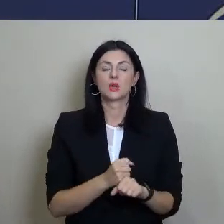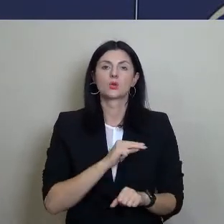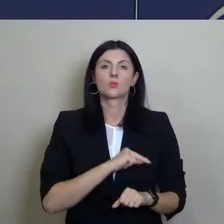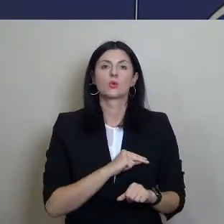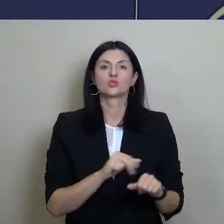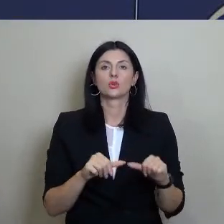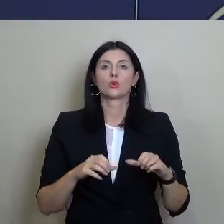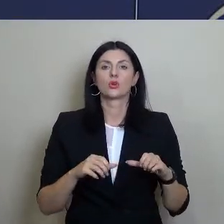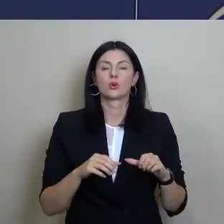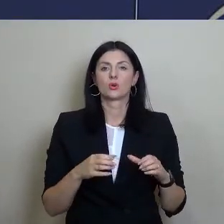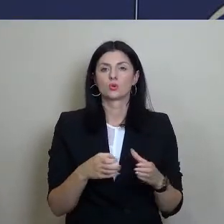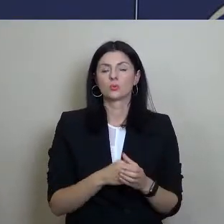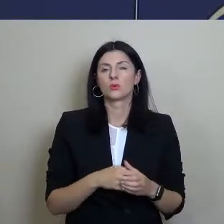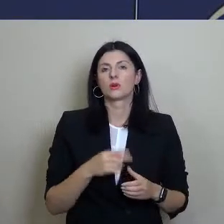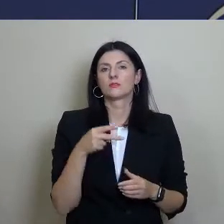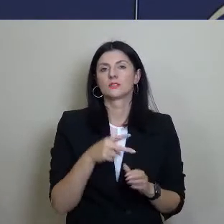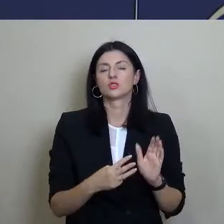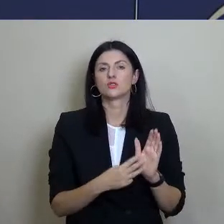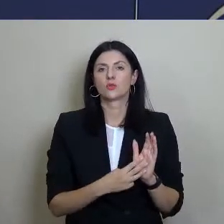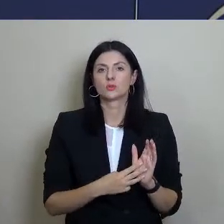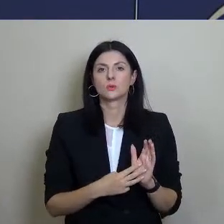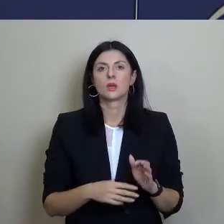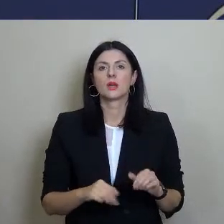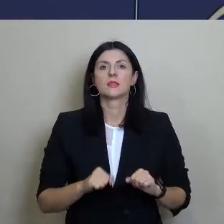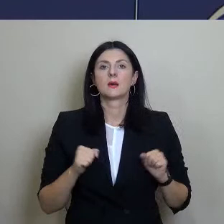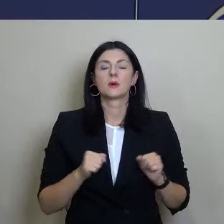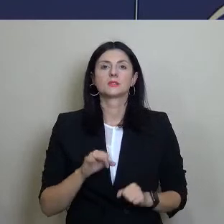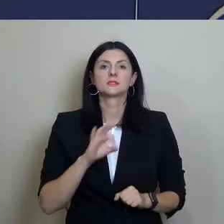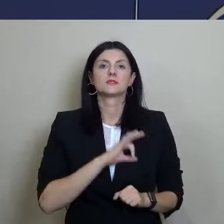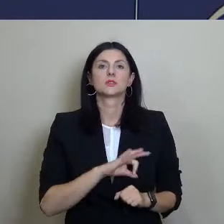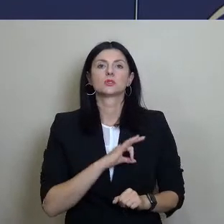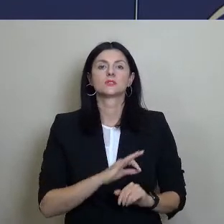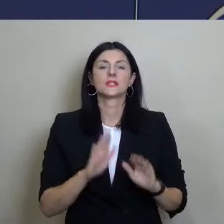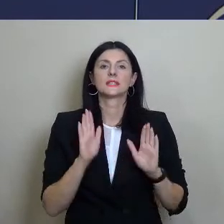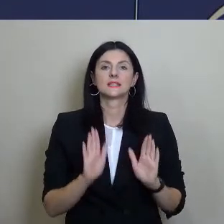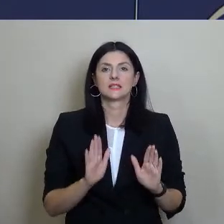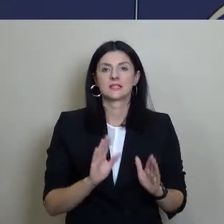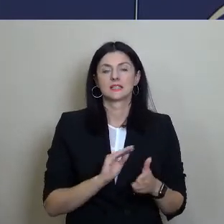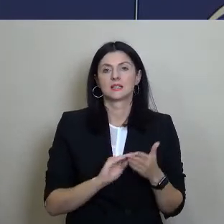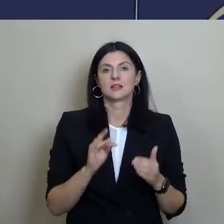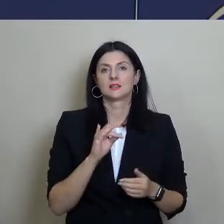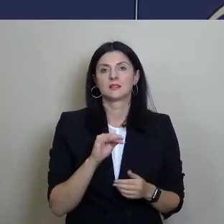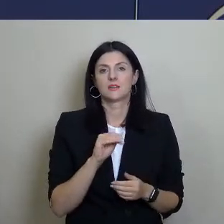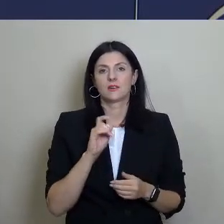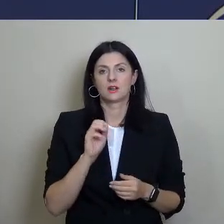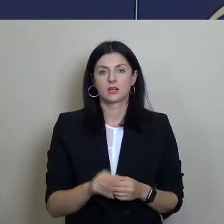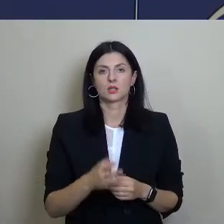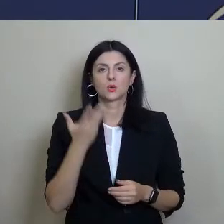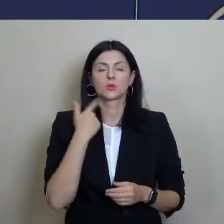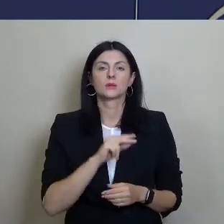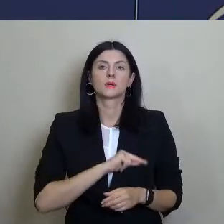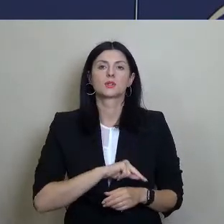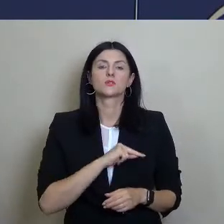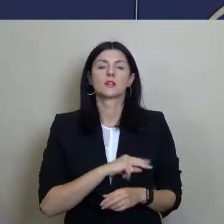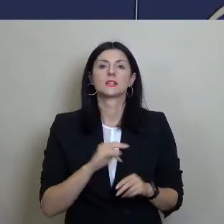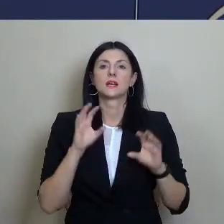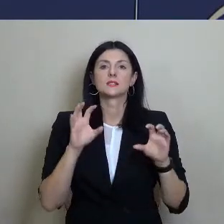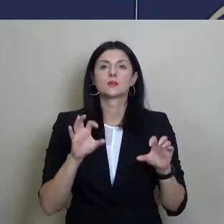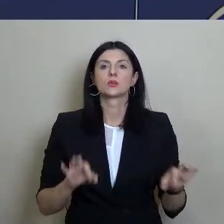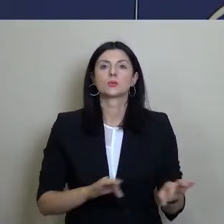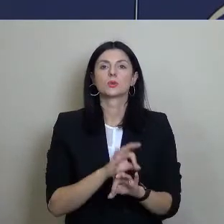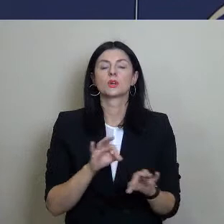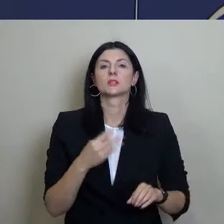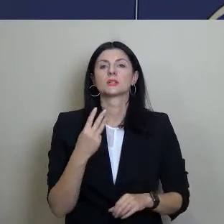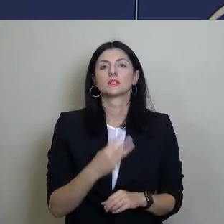was developed, the working group in 2008 and 2009 tried to use the templates only. When we